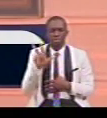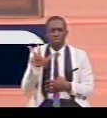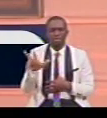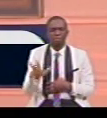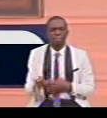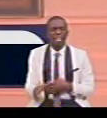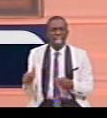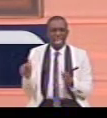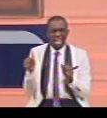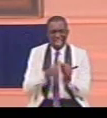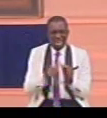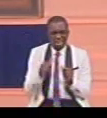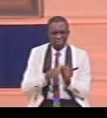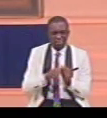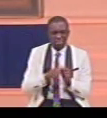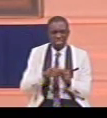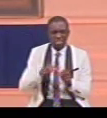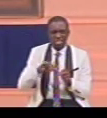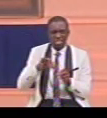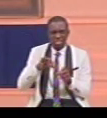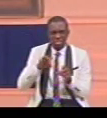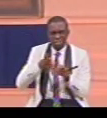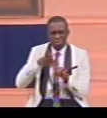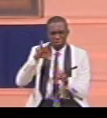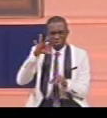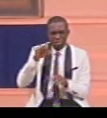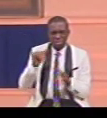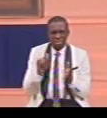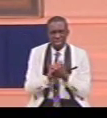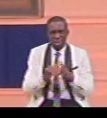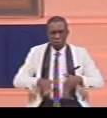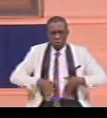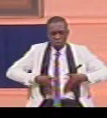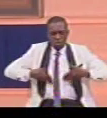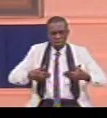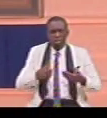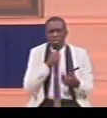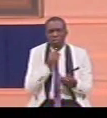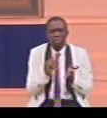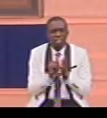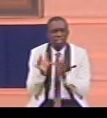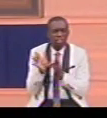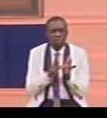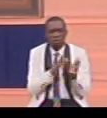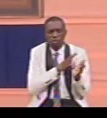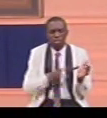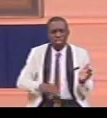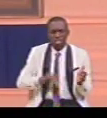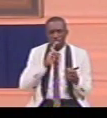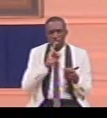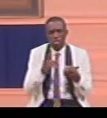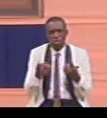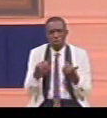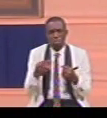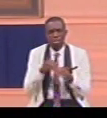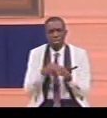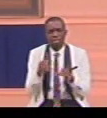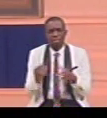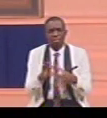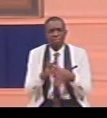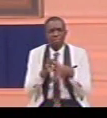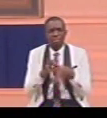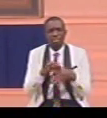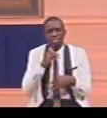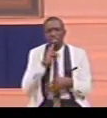every spirit that confesses not that Jesus Christ is coming in the flesh it's not of God there is